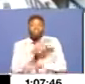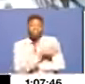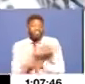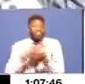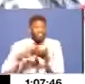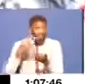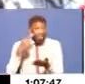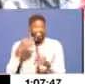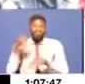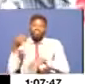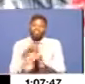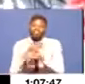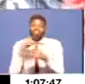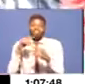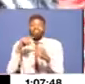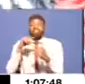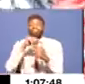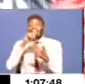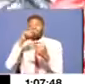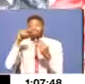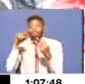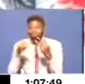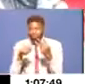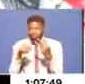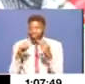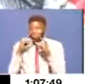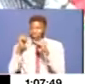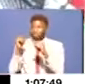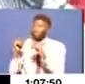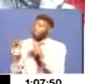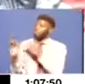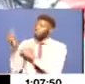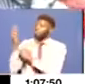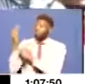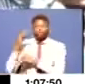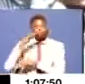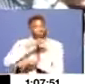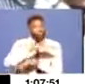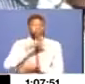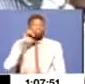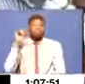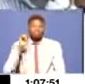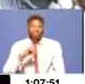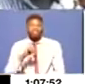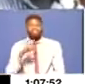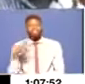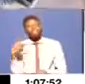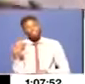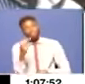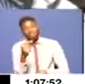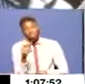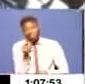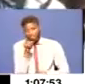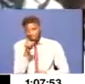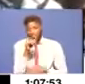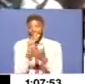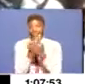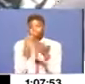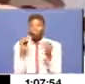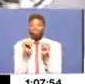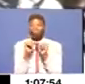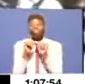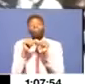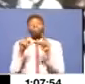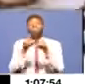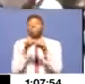vile anahitaji sindani asubuhi na jioni. Na hii kitu ni kitu ambayo inaendelea saa